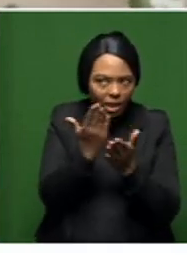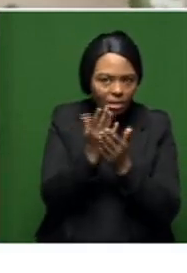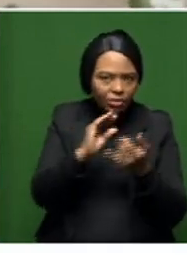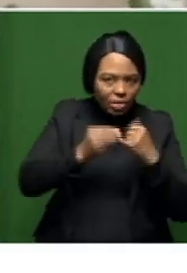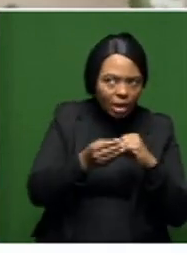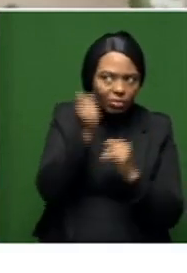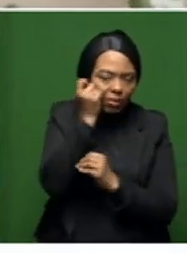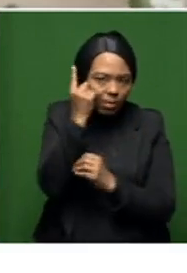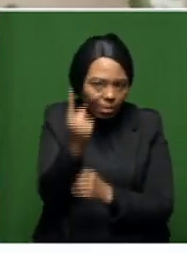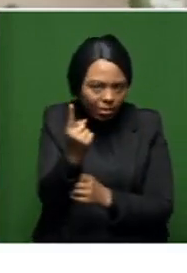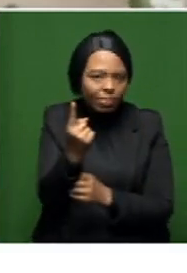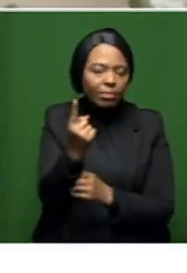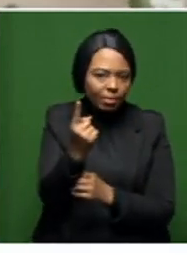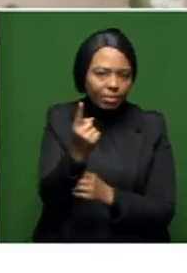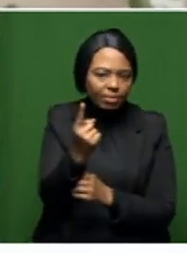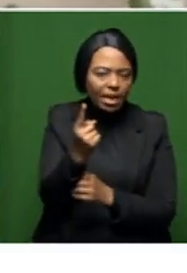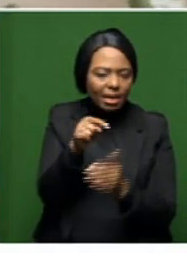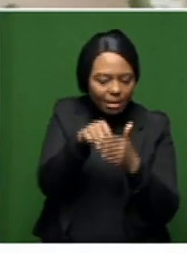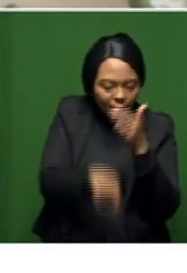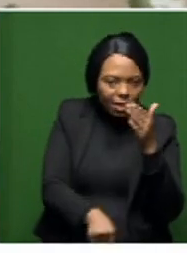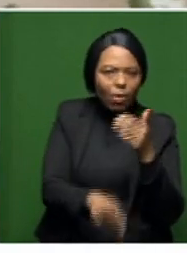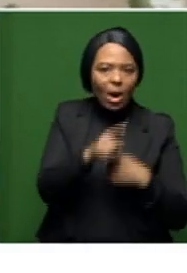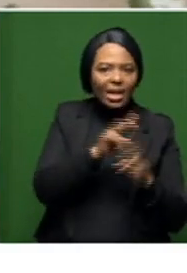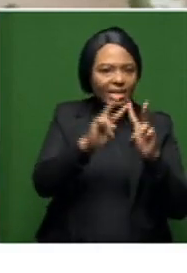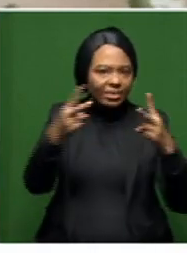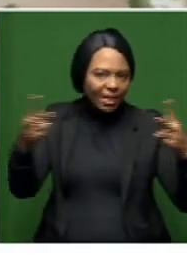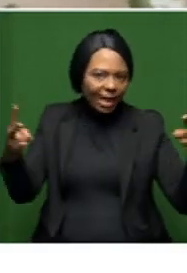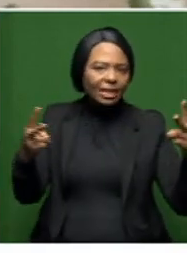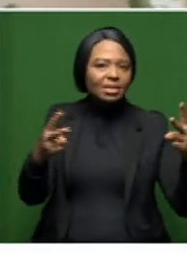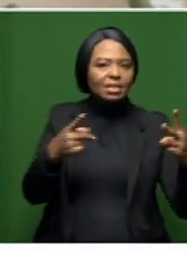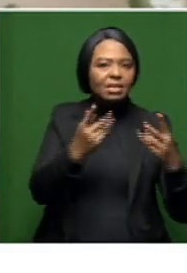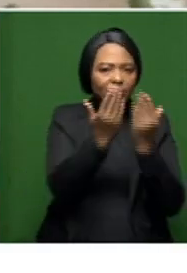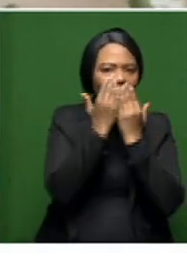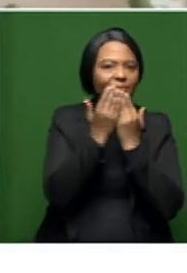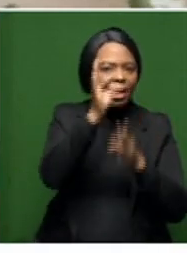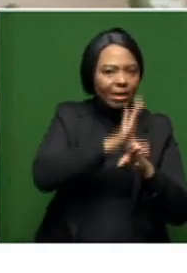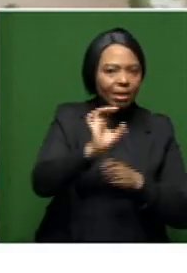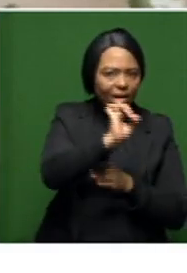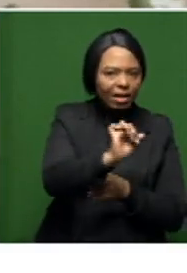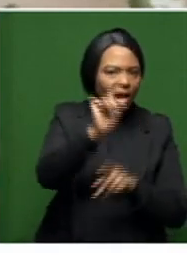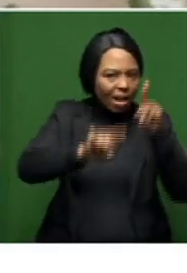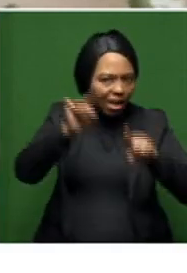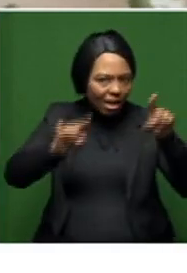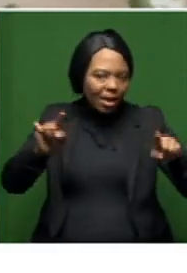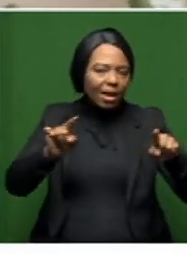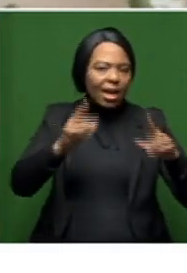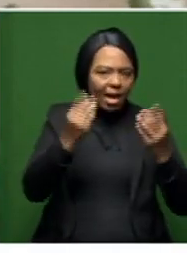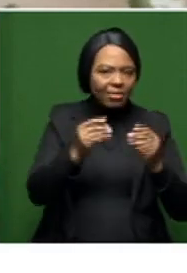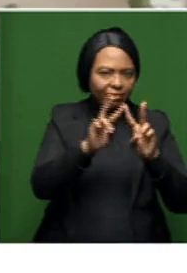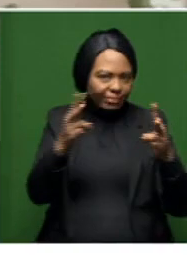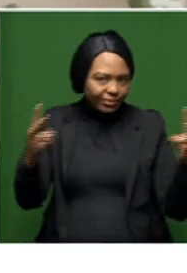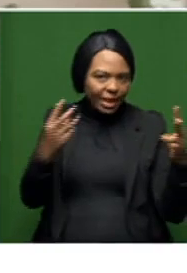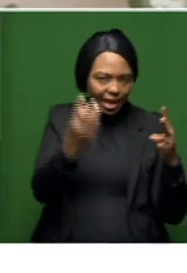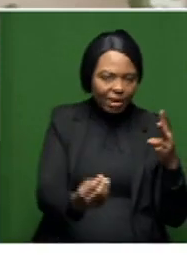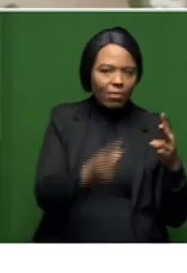It's different for each faculty and degree, and also different across universities. And so, by us